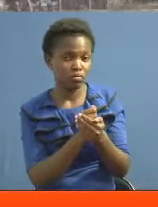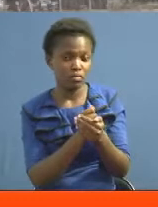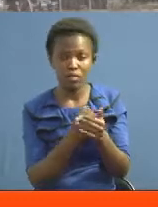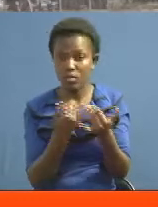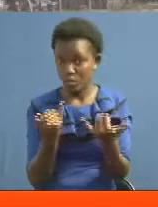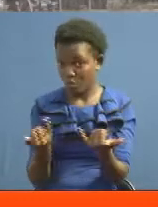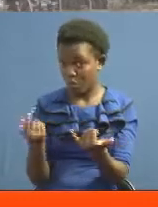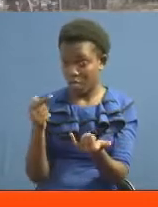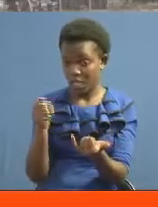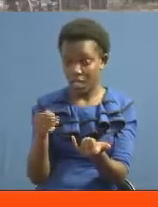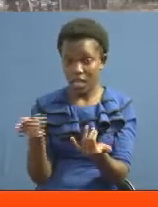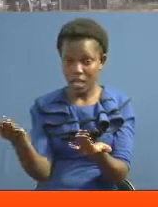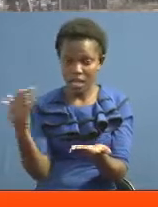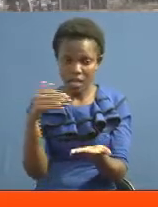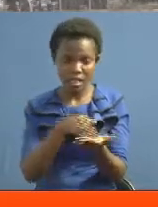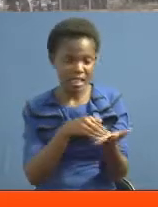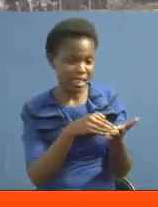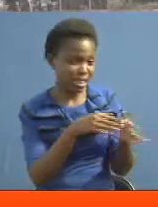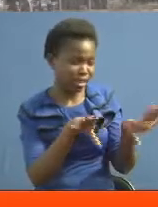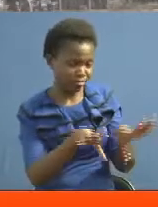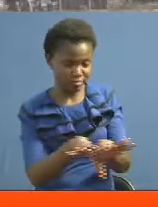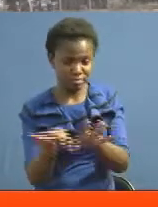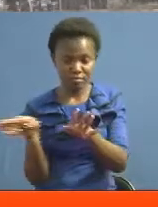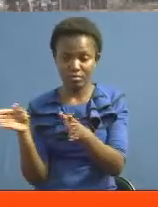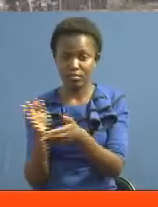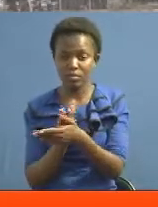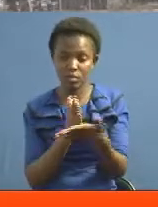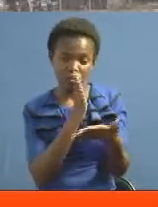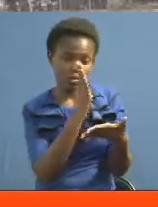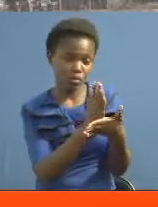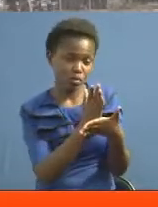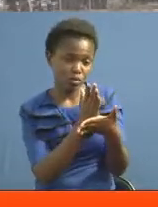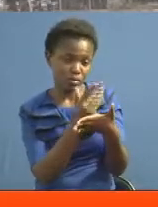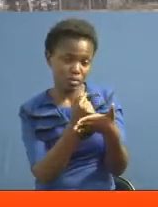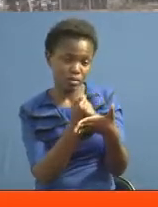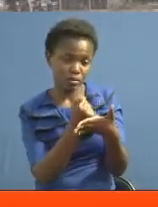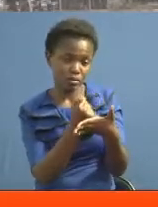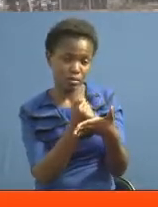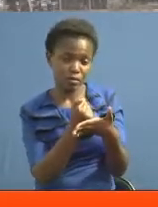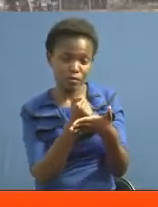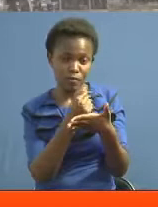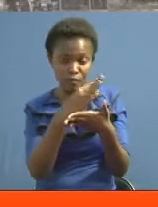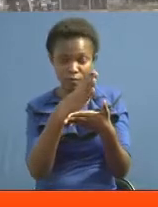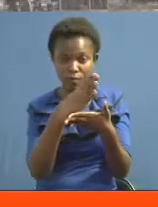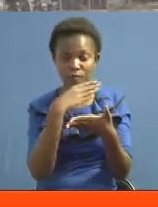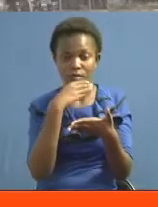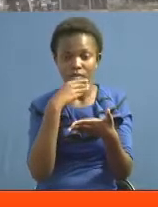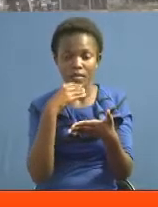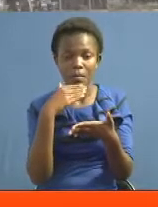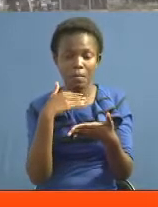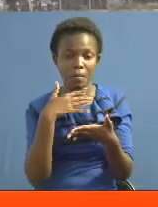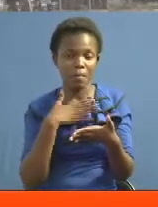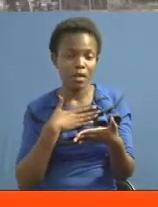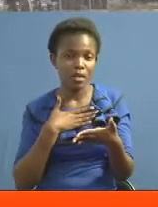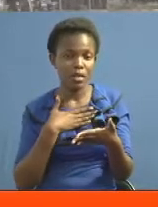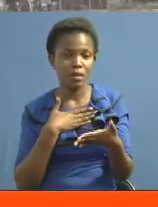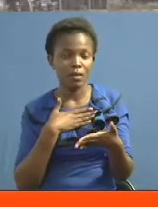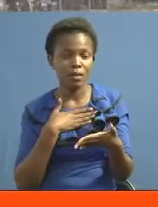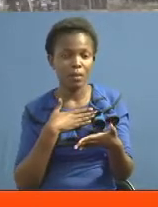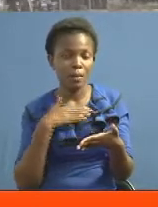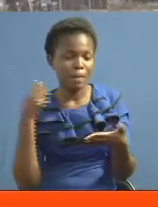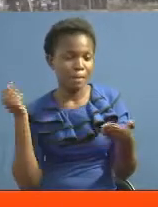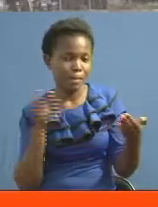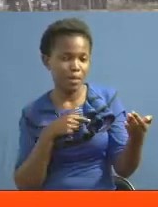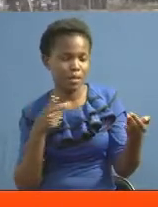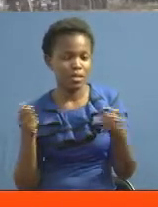still here again. And we were threatened. In fact, as I speak, my father had been beaten and his